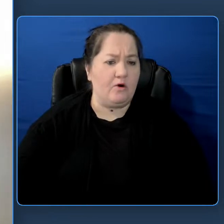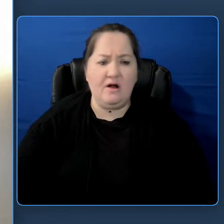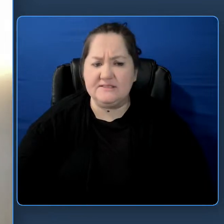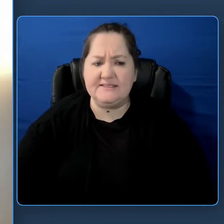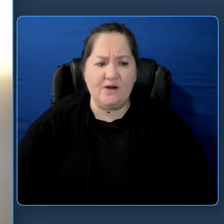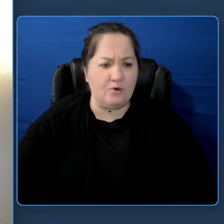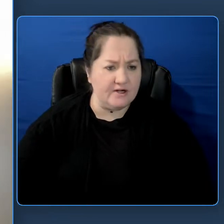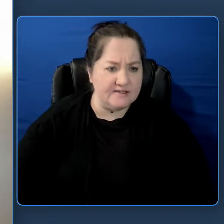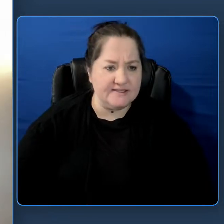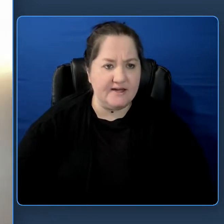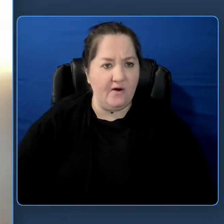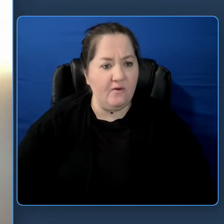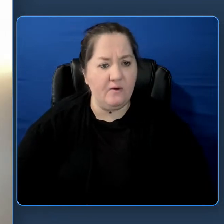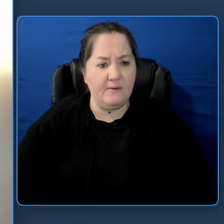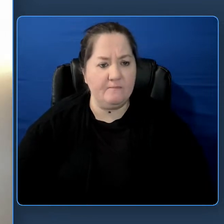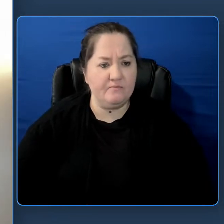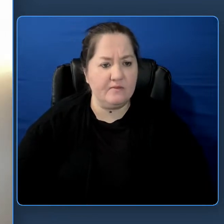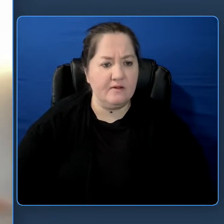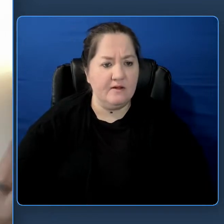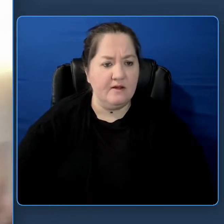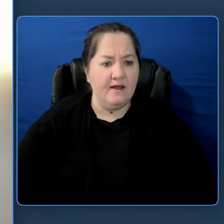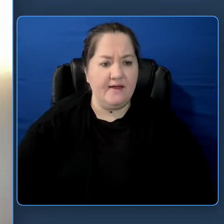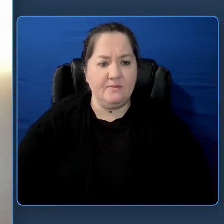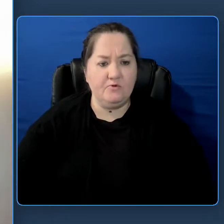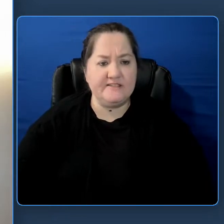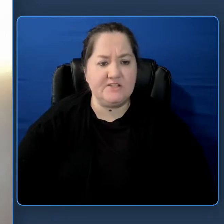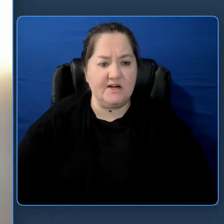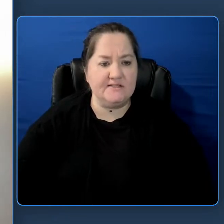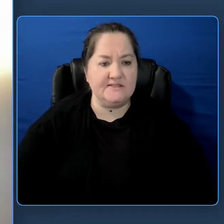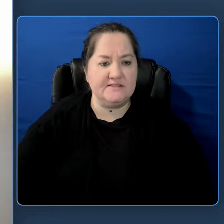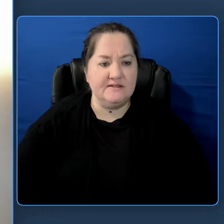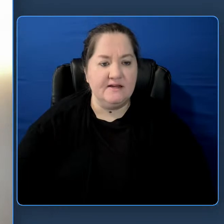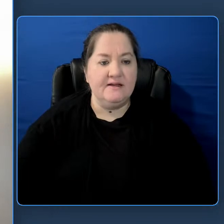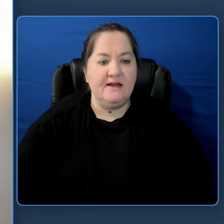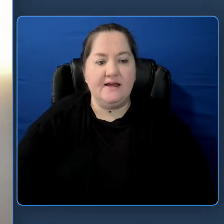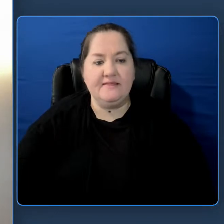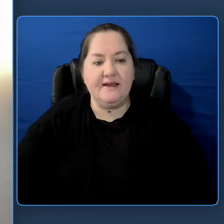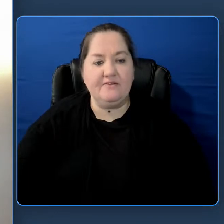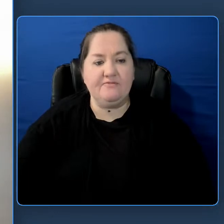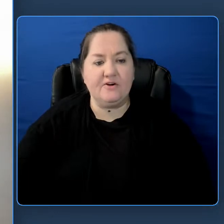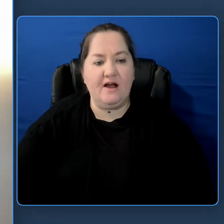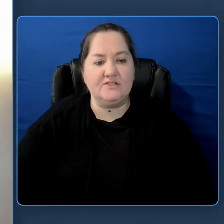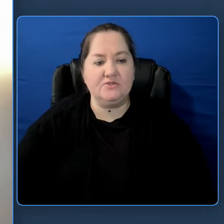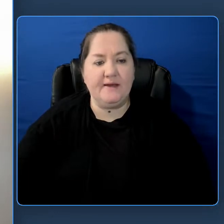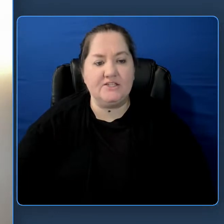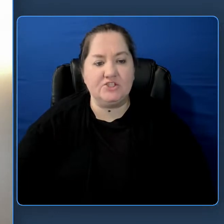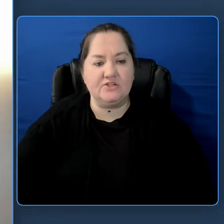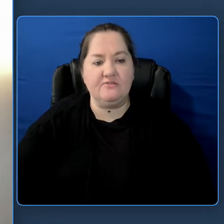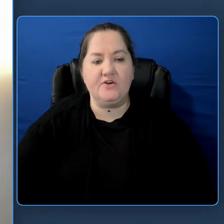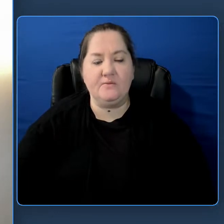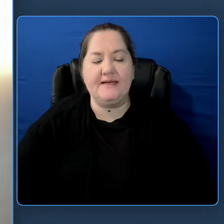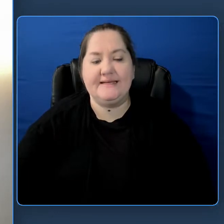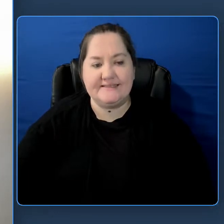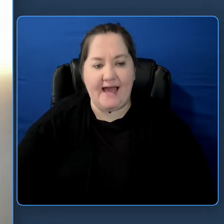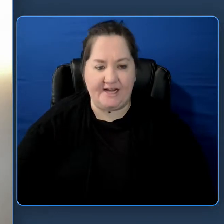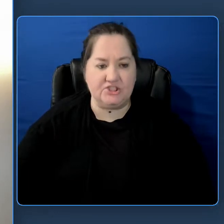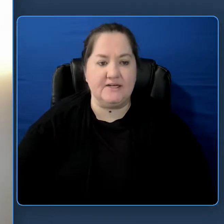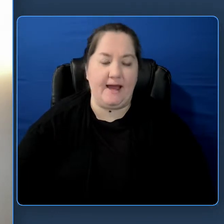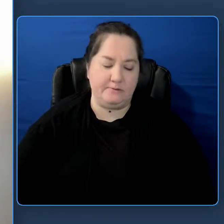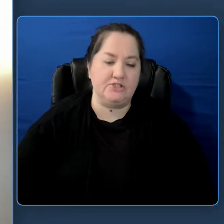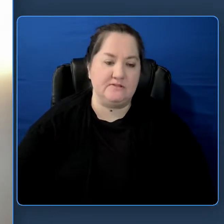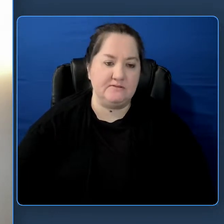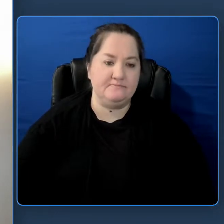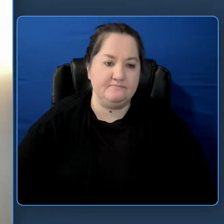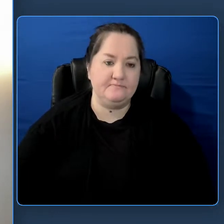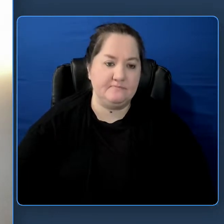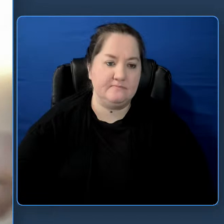finally, we're all set. We're good to go. And the movie starts. And they forgot to make sure the film is